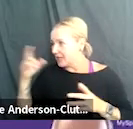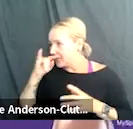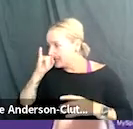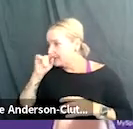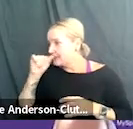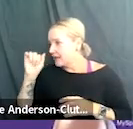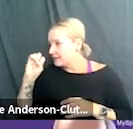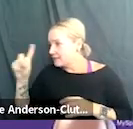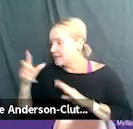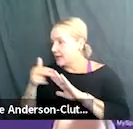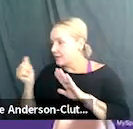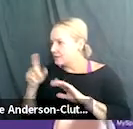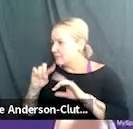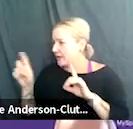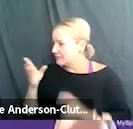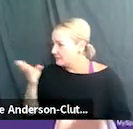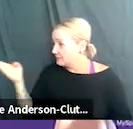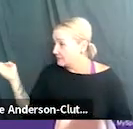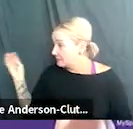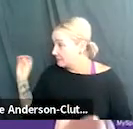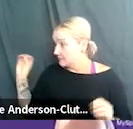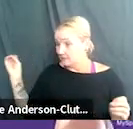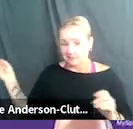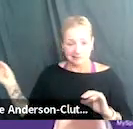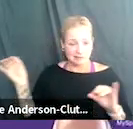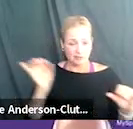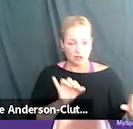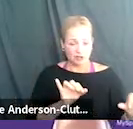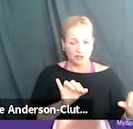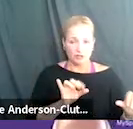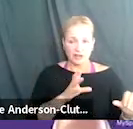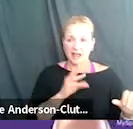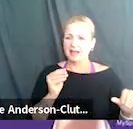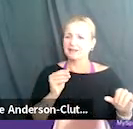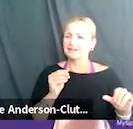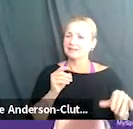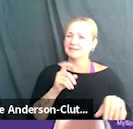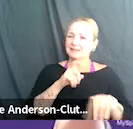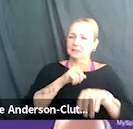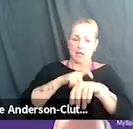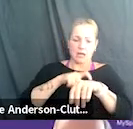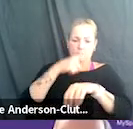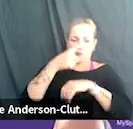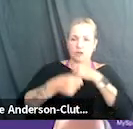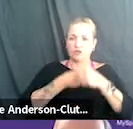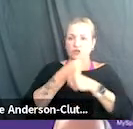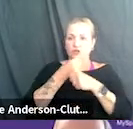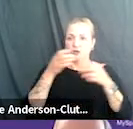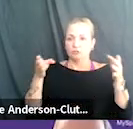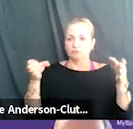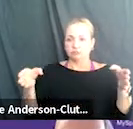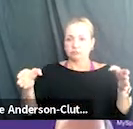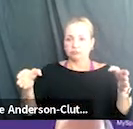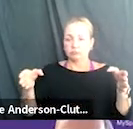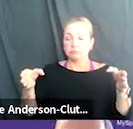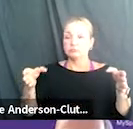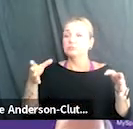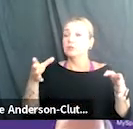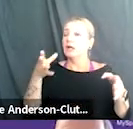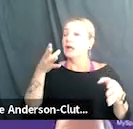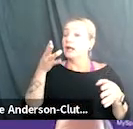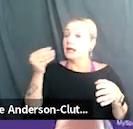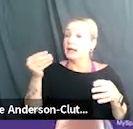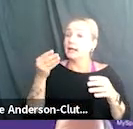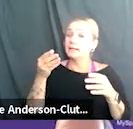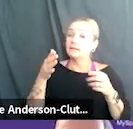fact that it happened to three people within the same period of time and after the onset of a pandemic. I